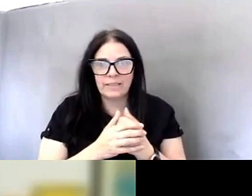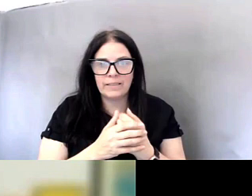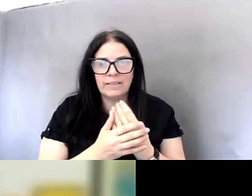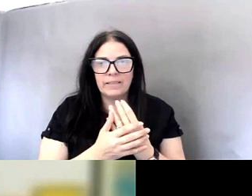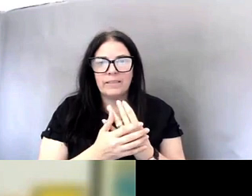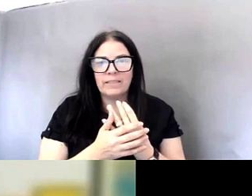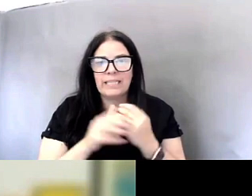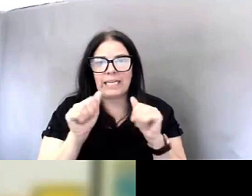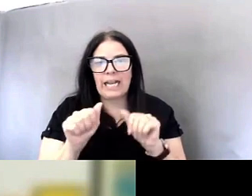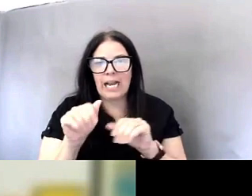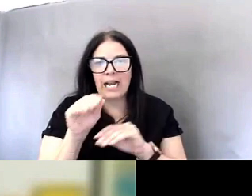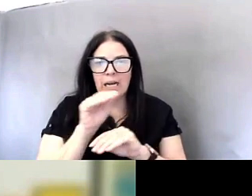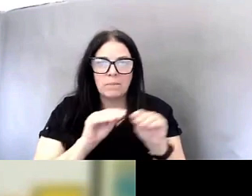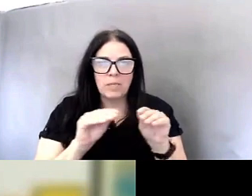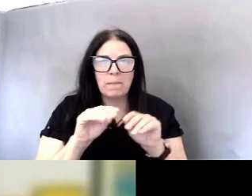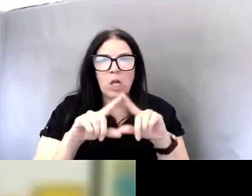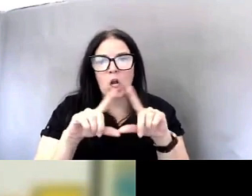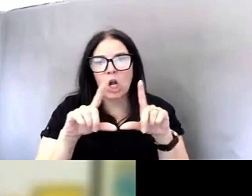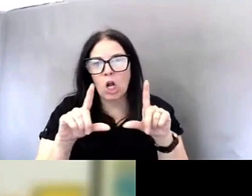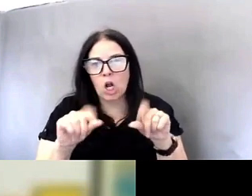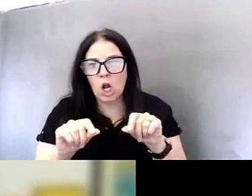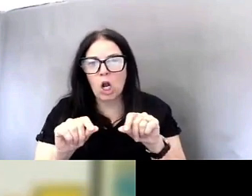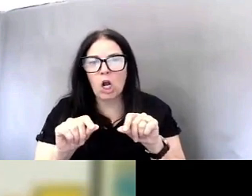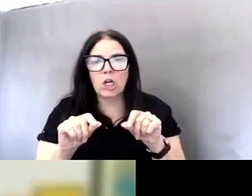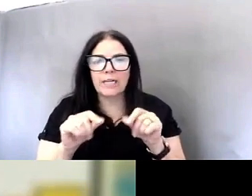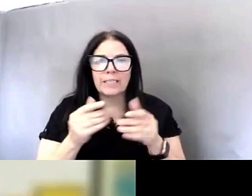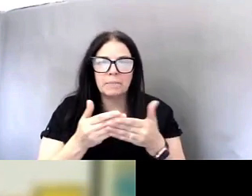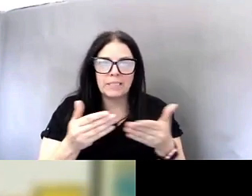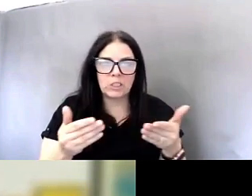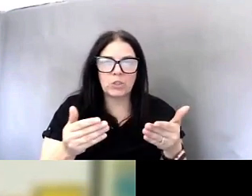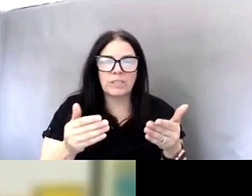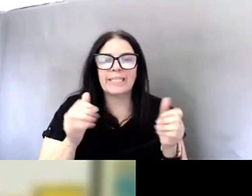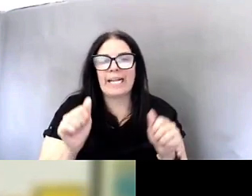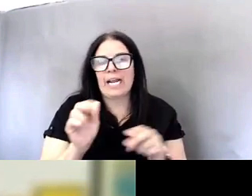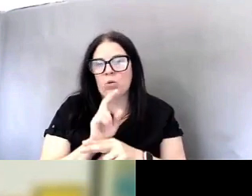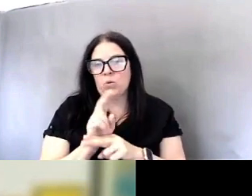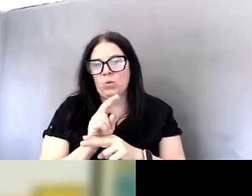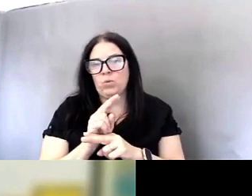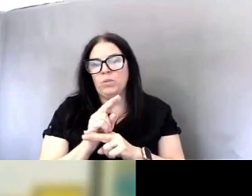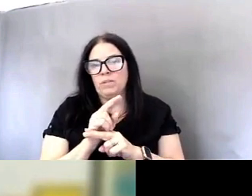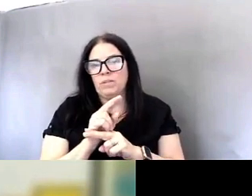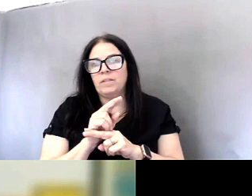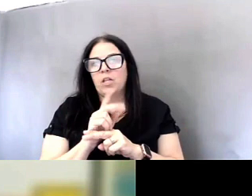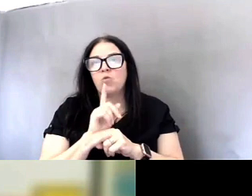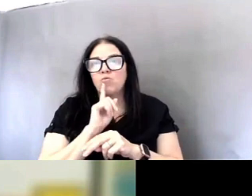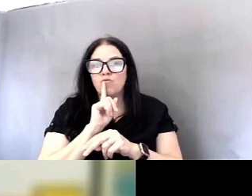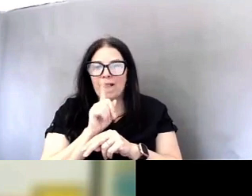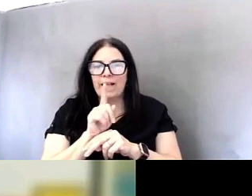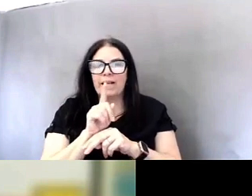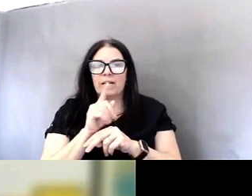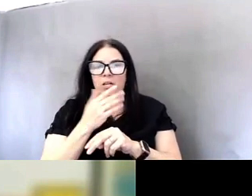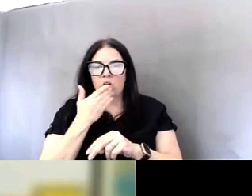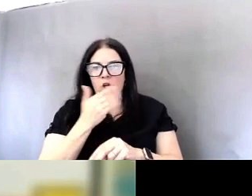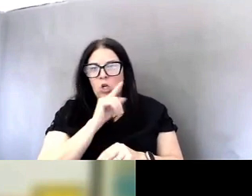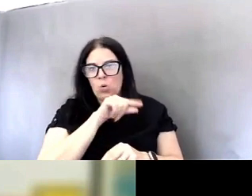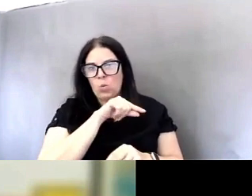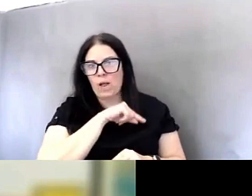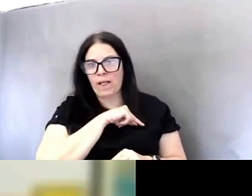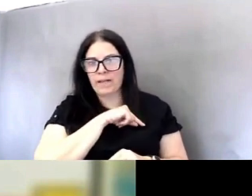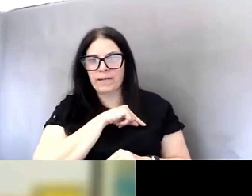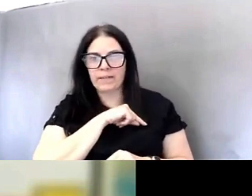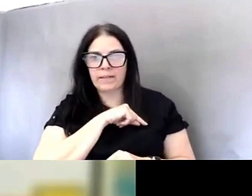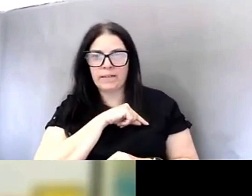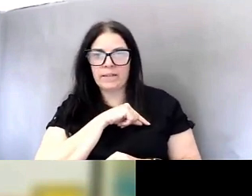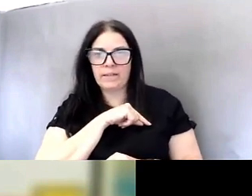manipulative kind of cards and materials that you could use. And they are quality. One from